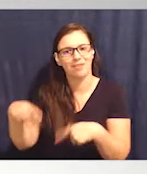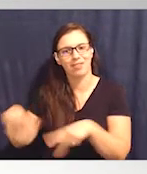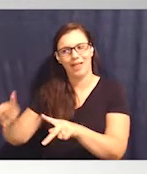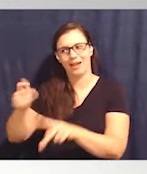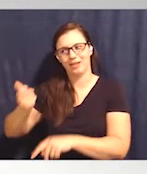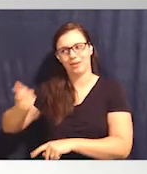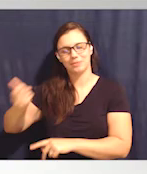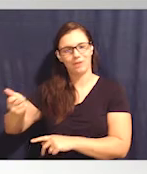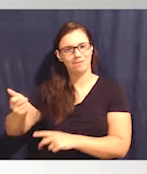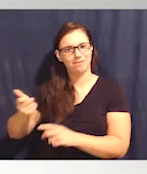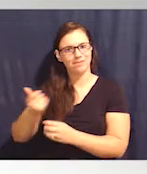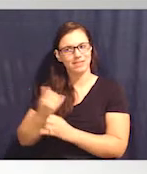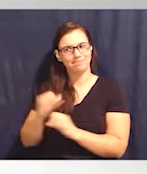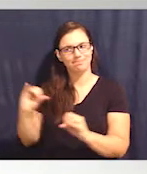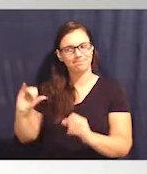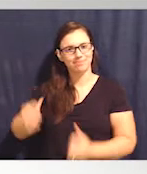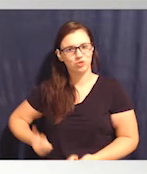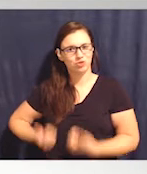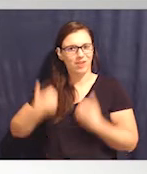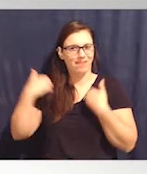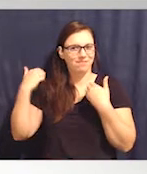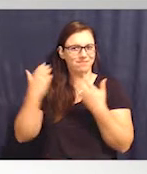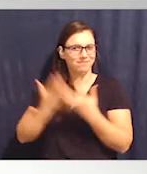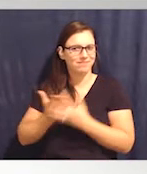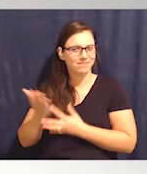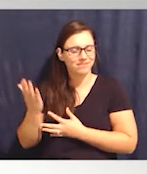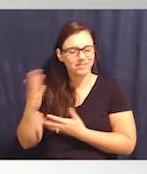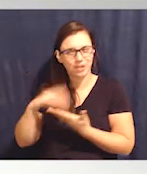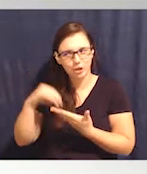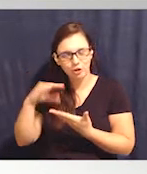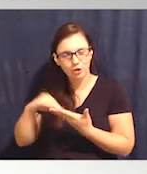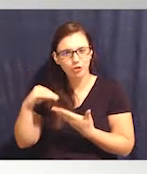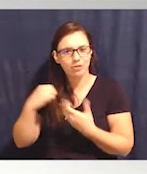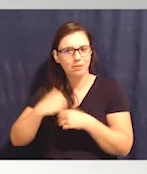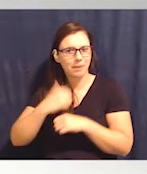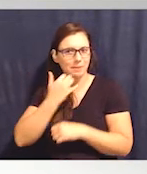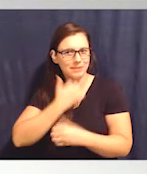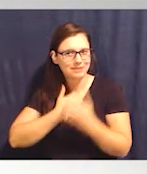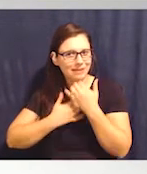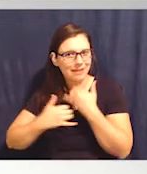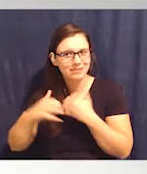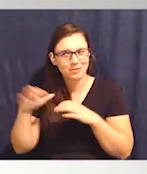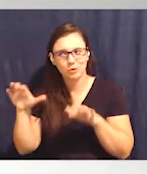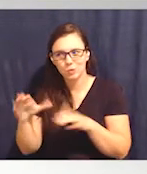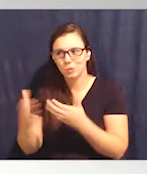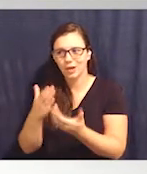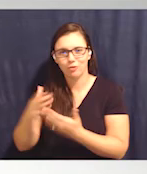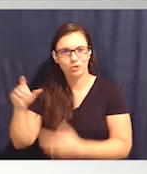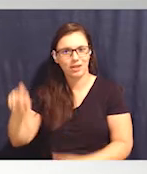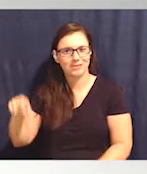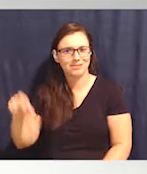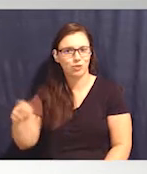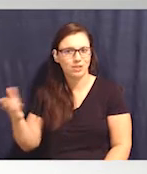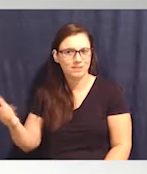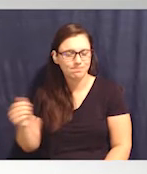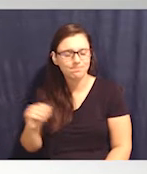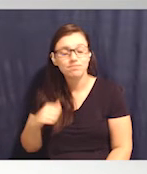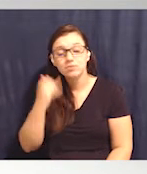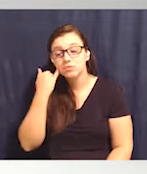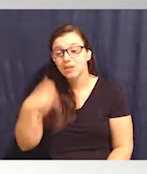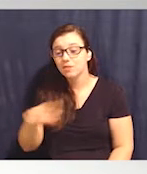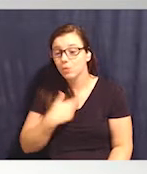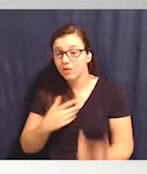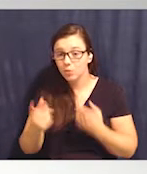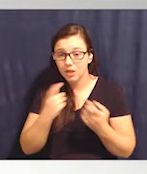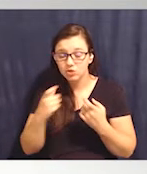survive, learn, make mistakes, do the things they need to do. If any of y'all have any questions as we go, feel free to ask